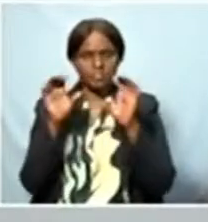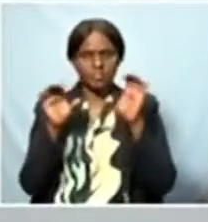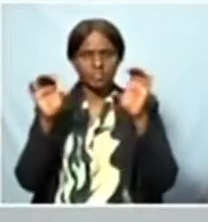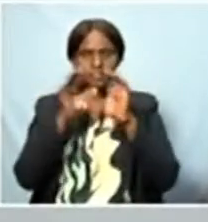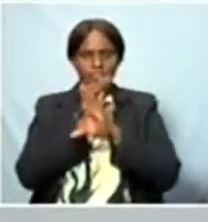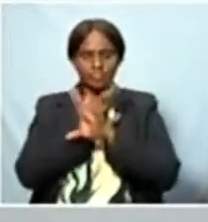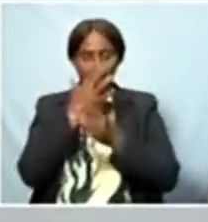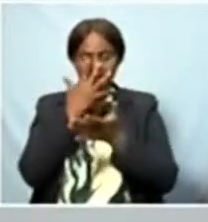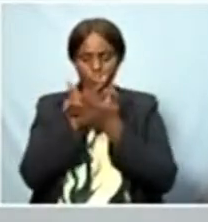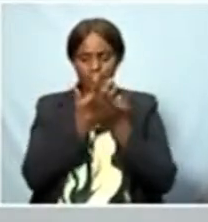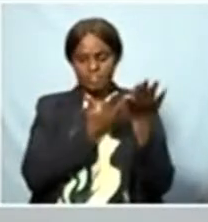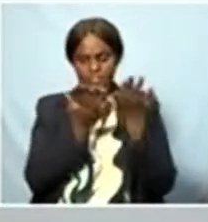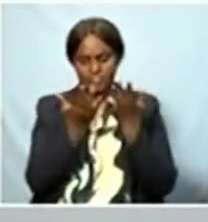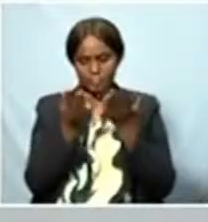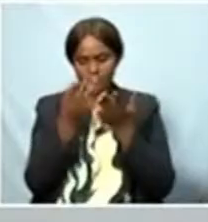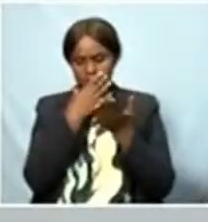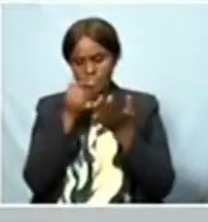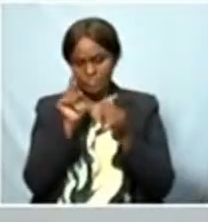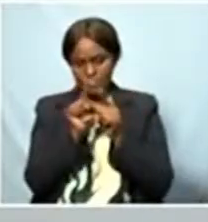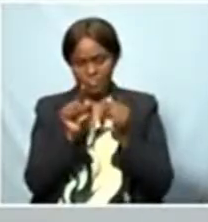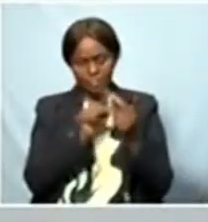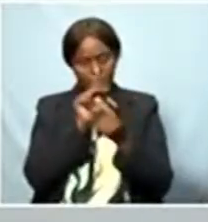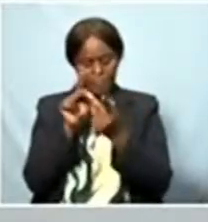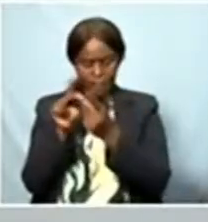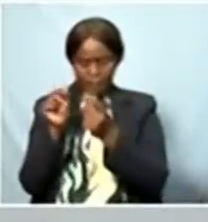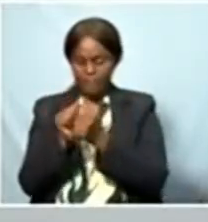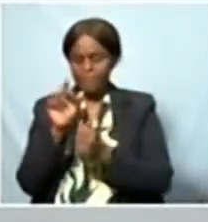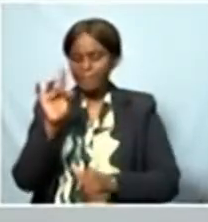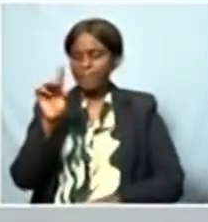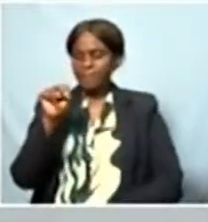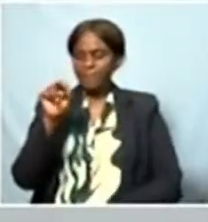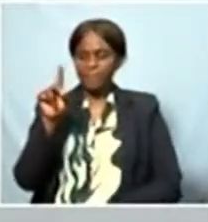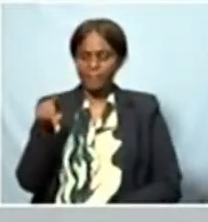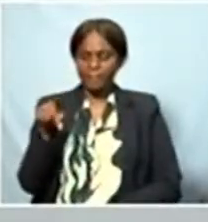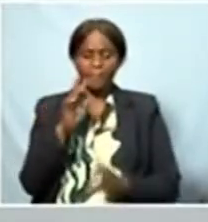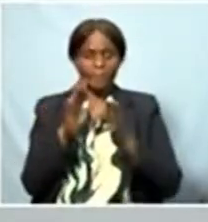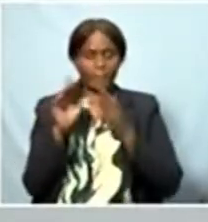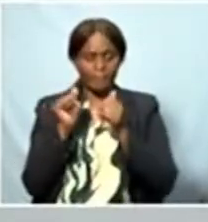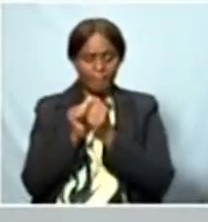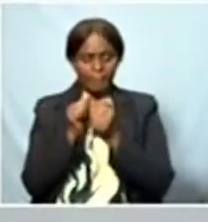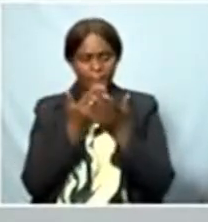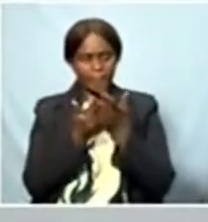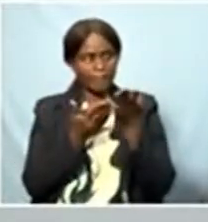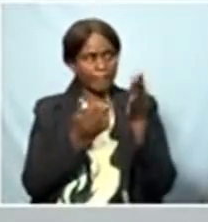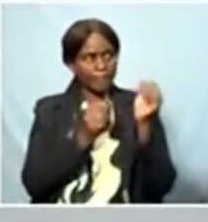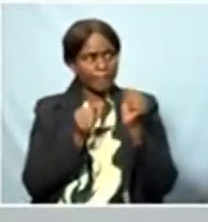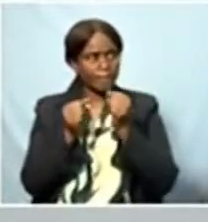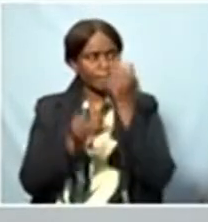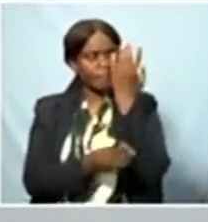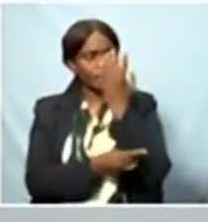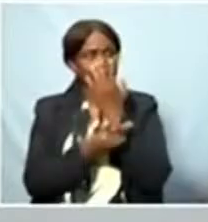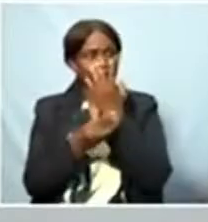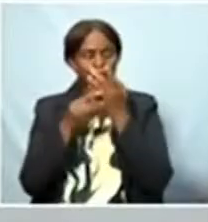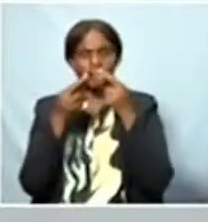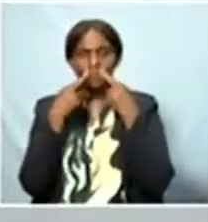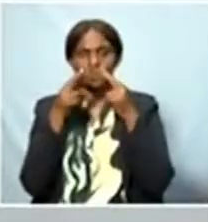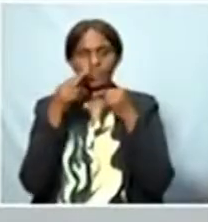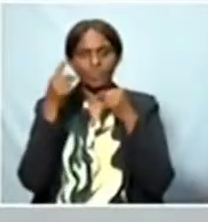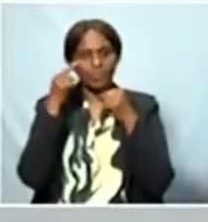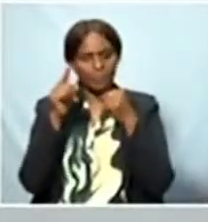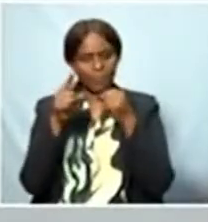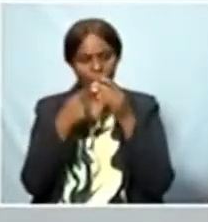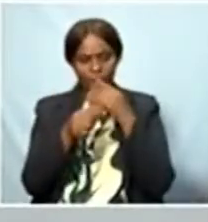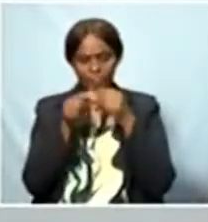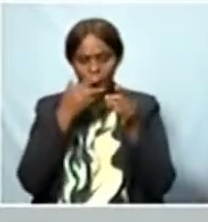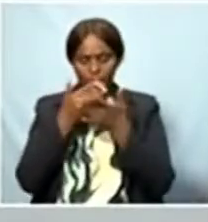Zambia Correctional Service Commission is in tandem with the 8th National Development Plan with regards Strategic Development Outcome 4 on